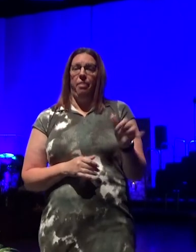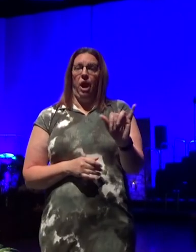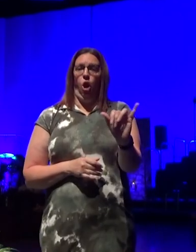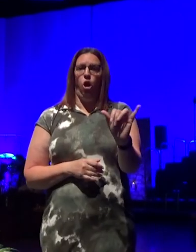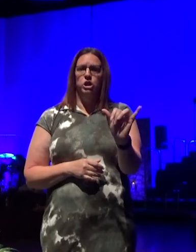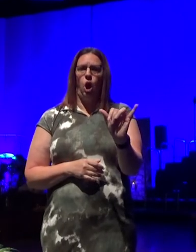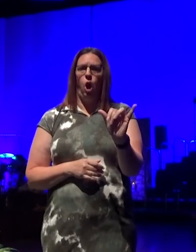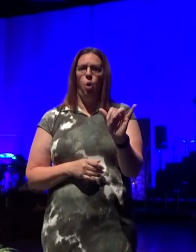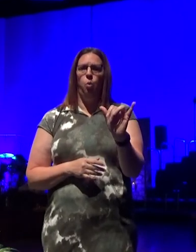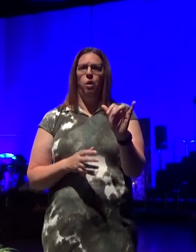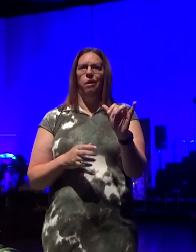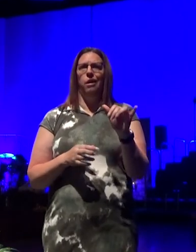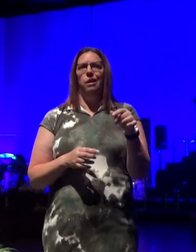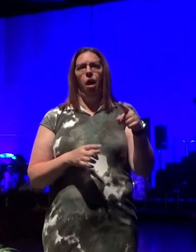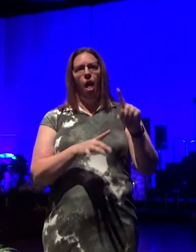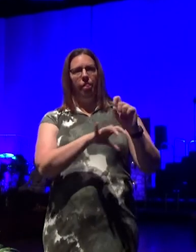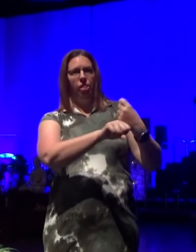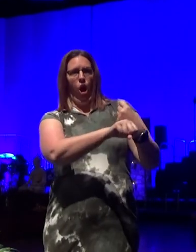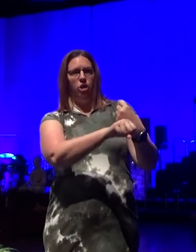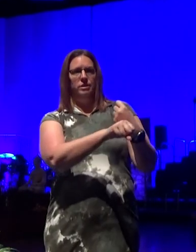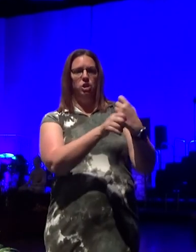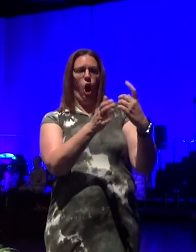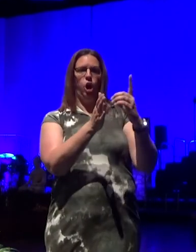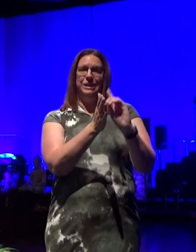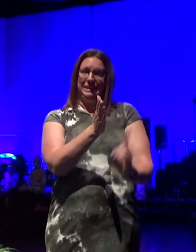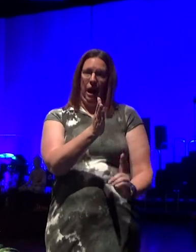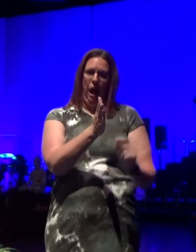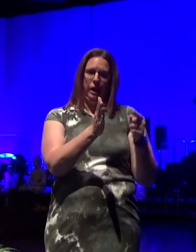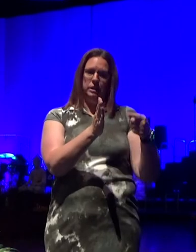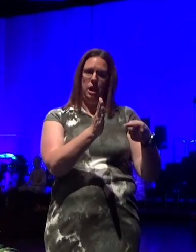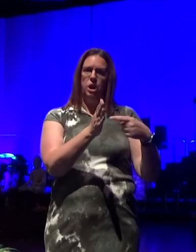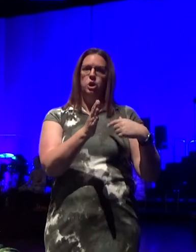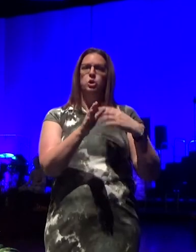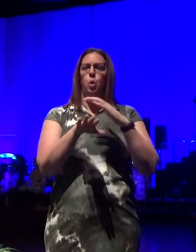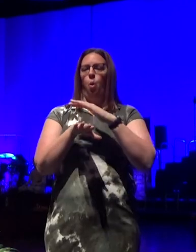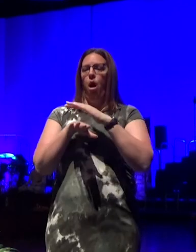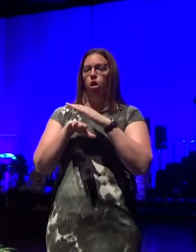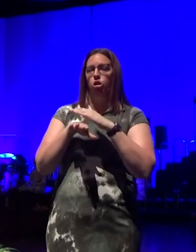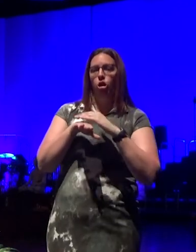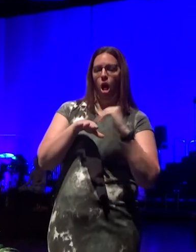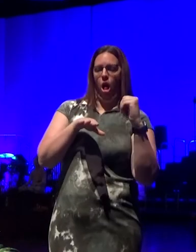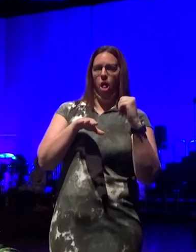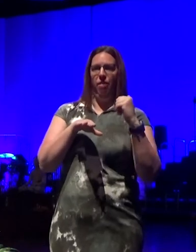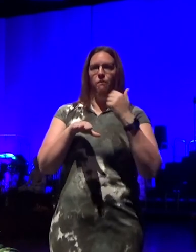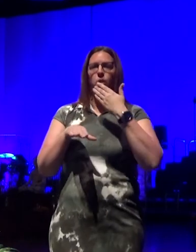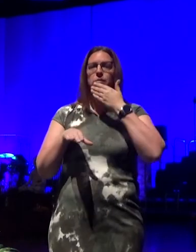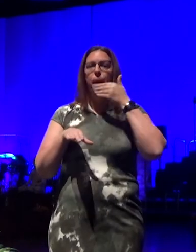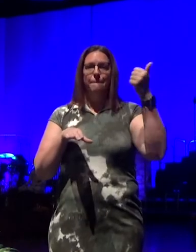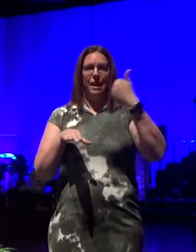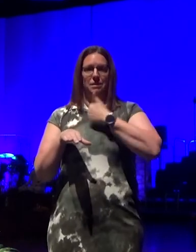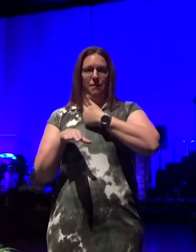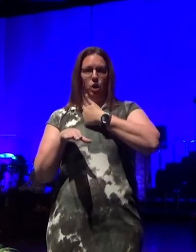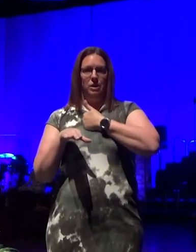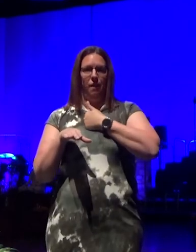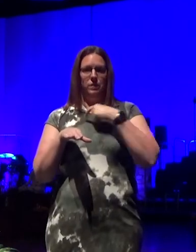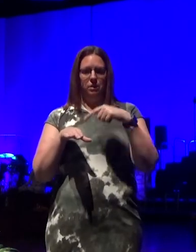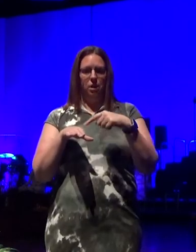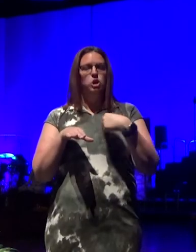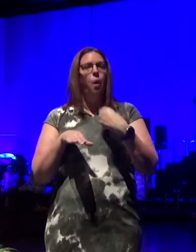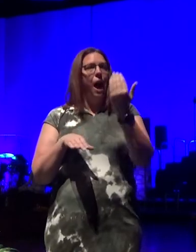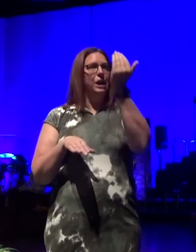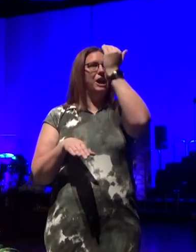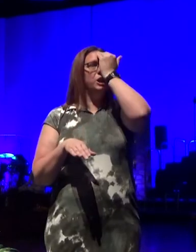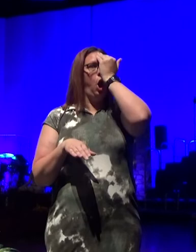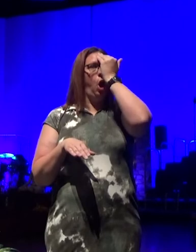designed to call forth the best of ourselves, to help us know that this challenge doesn't possess me, but I possess